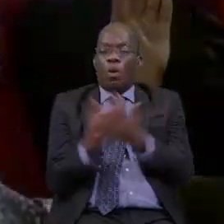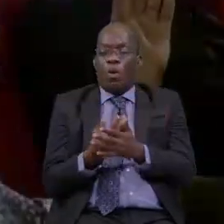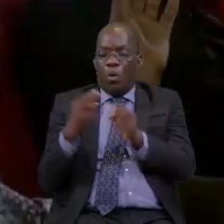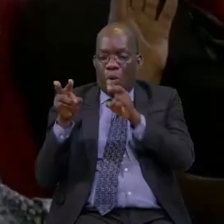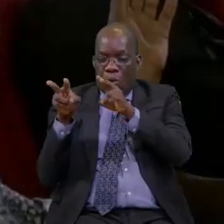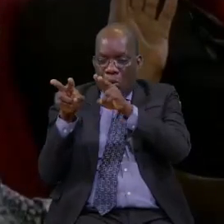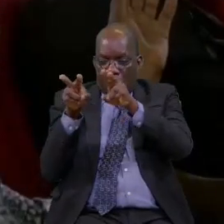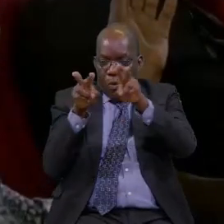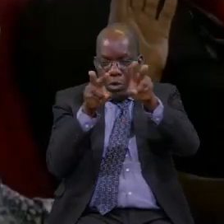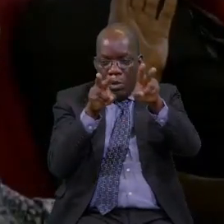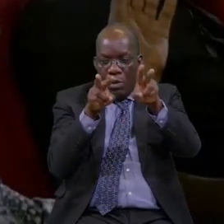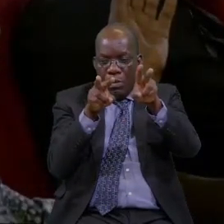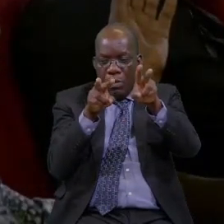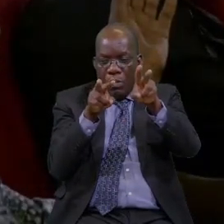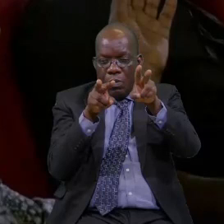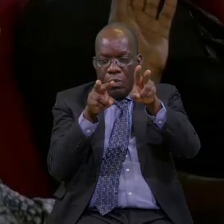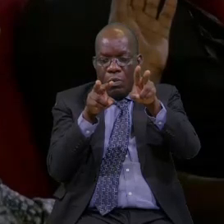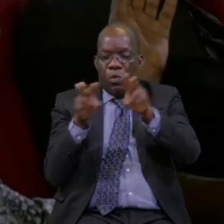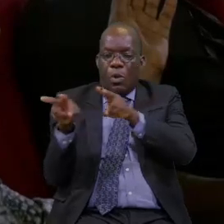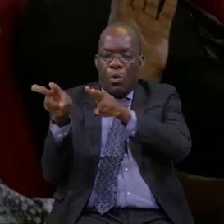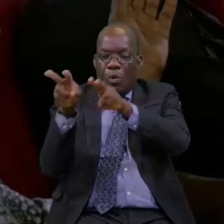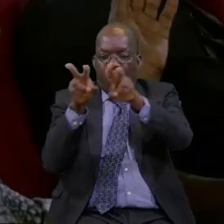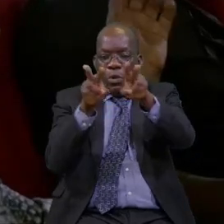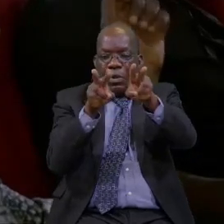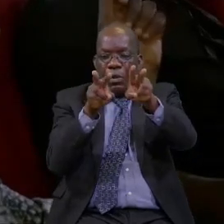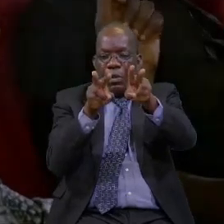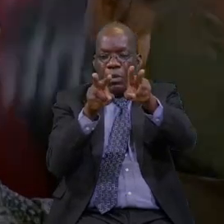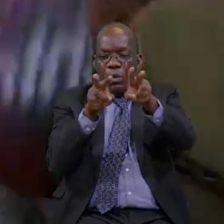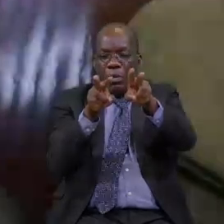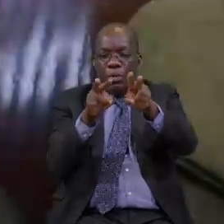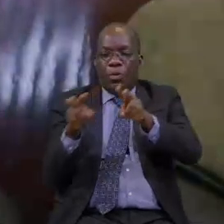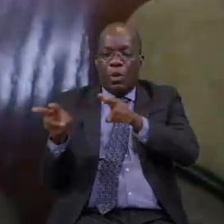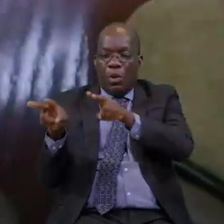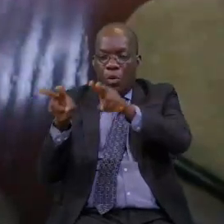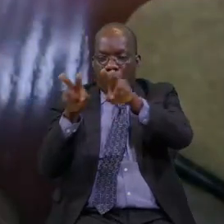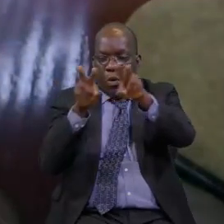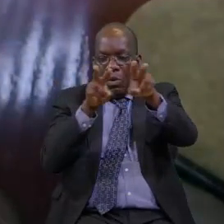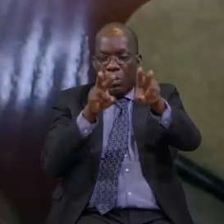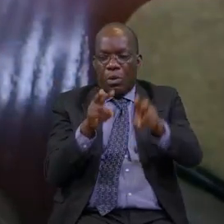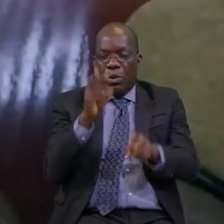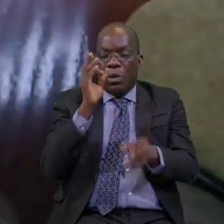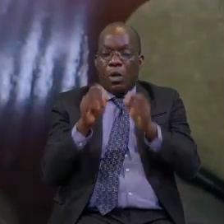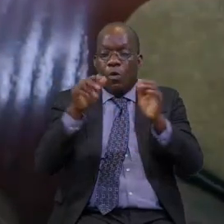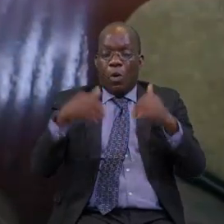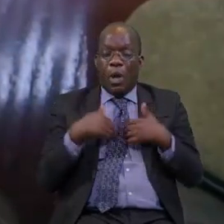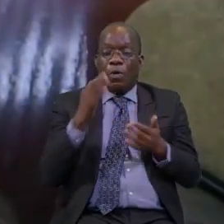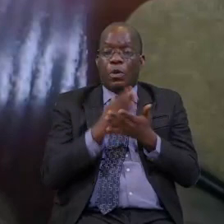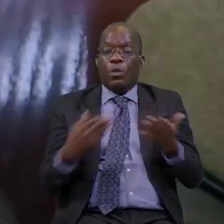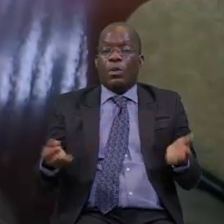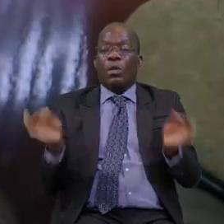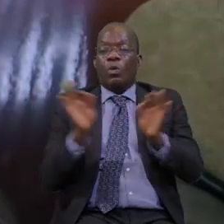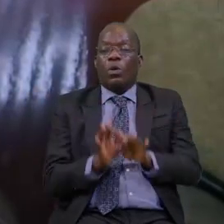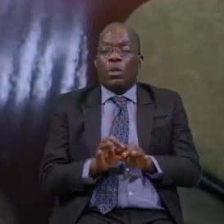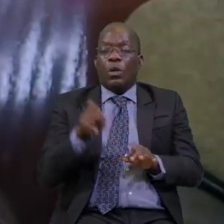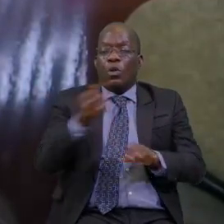watch, watch, watch. If you have something precious you don't want the thief to